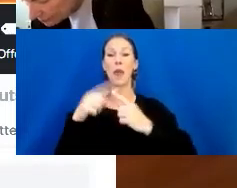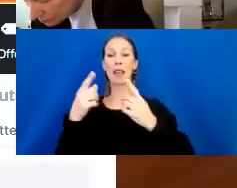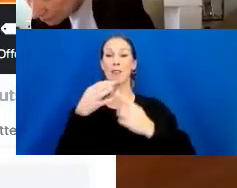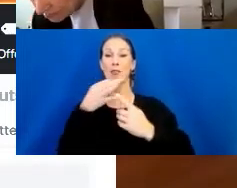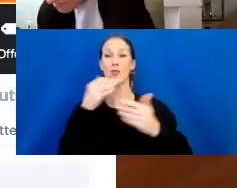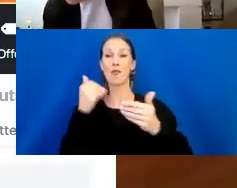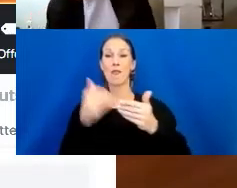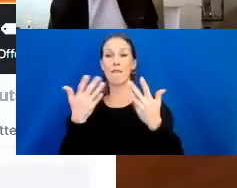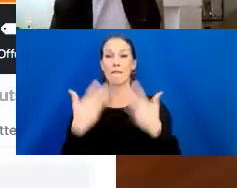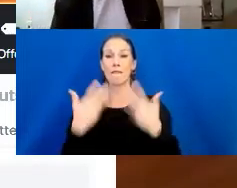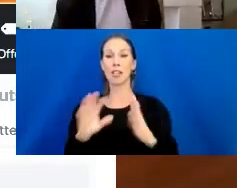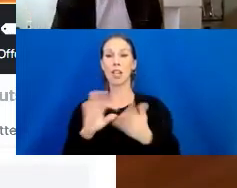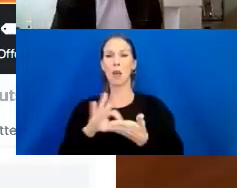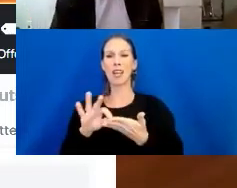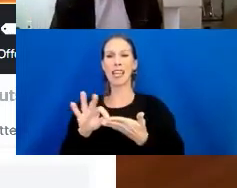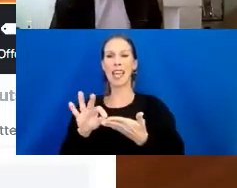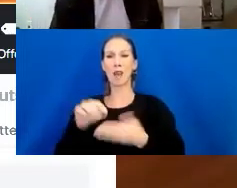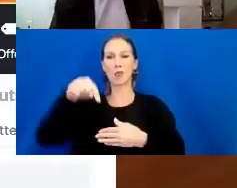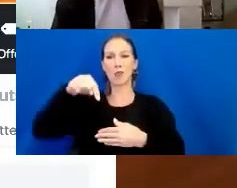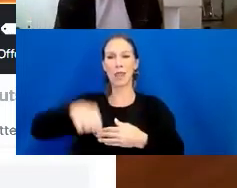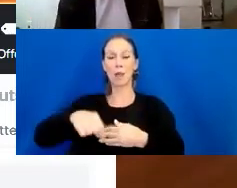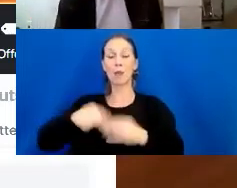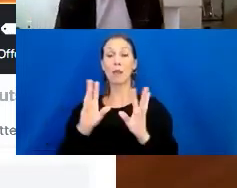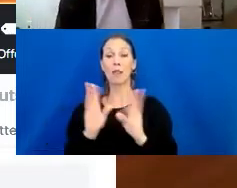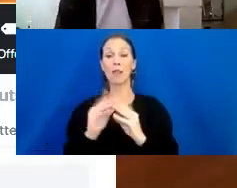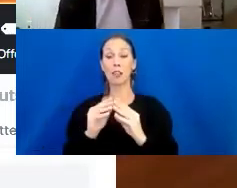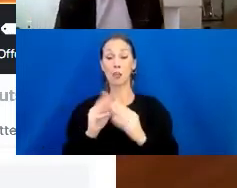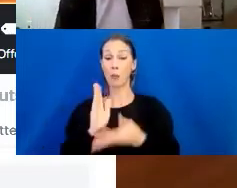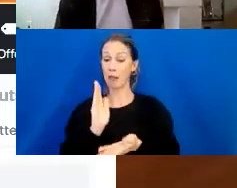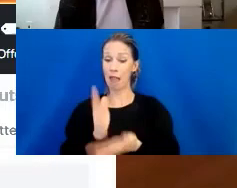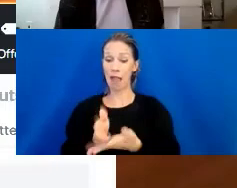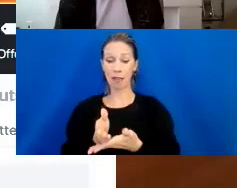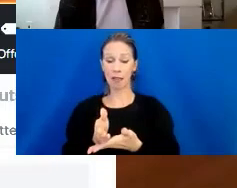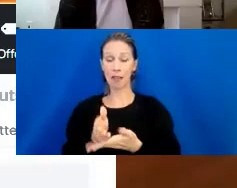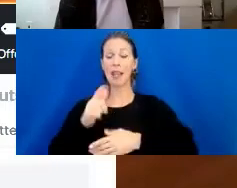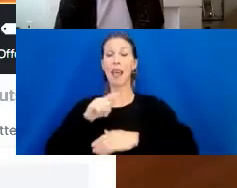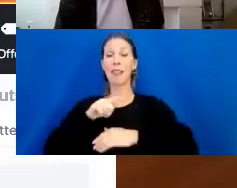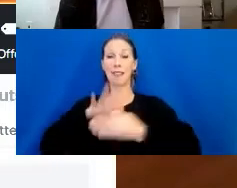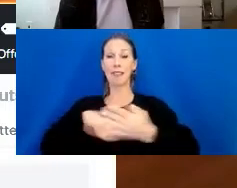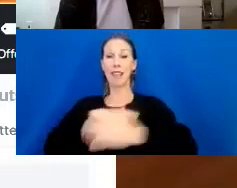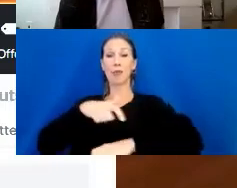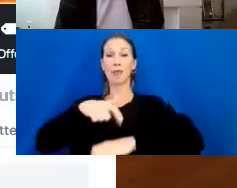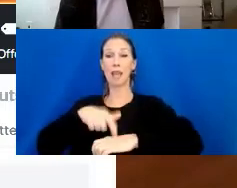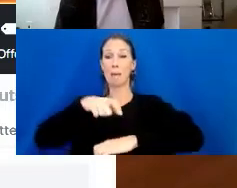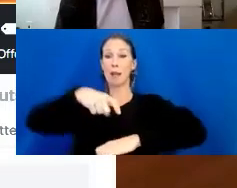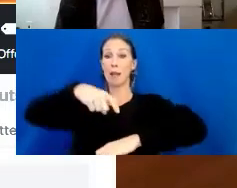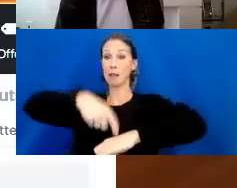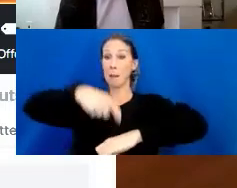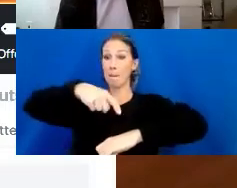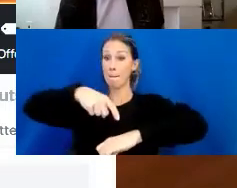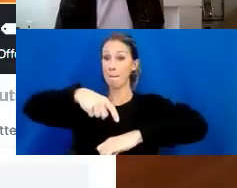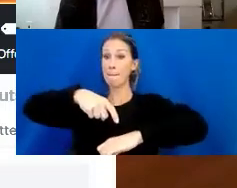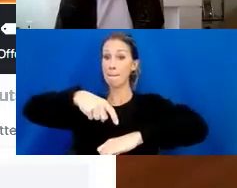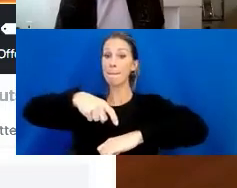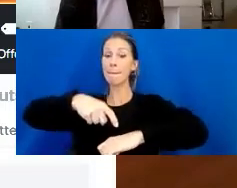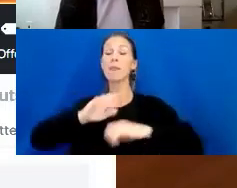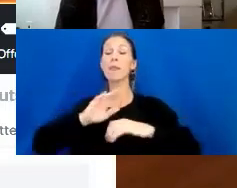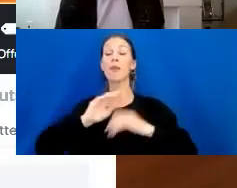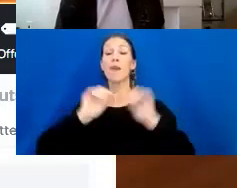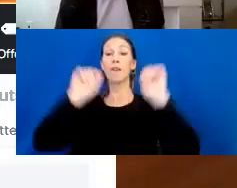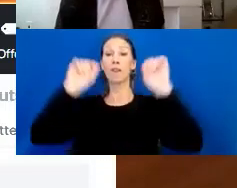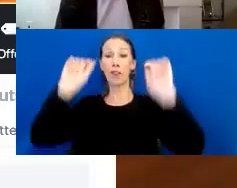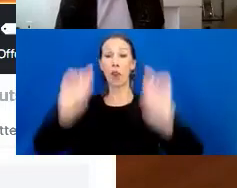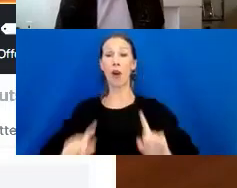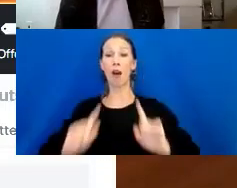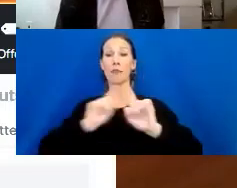counting down. And the session will end at the time that it is scheduled to end. So for all of the sessions in the conference,